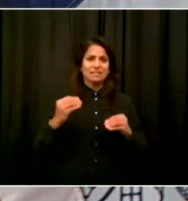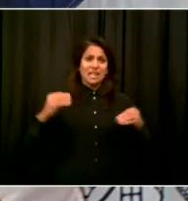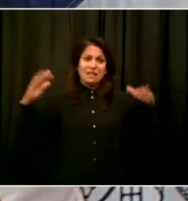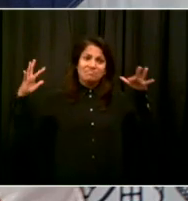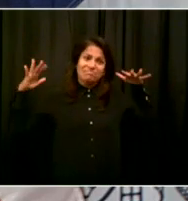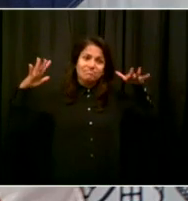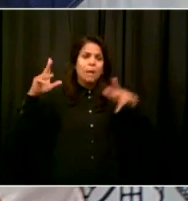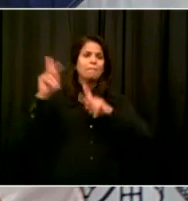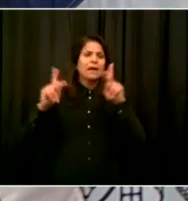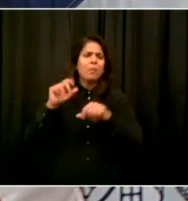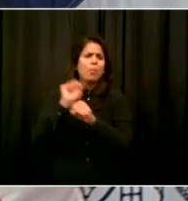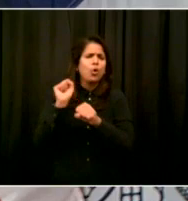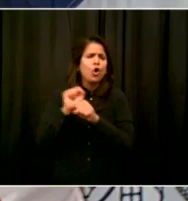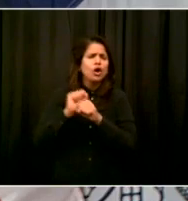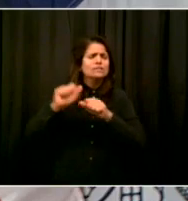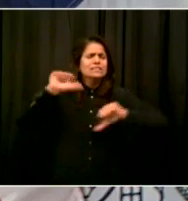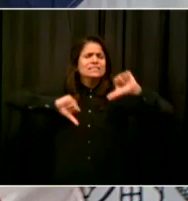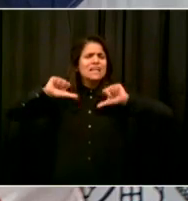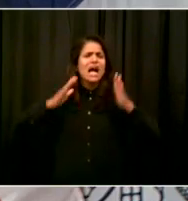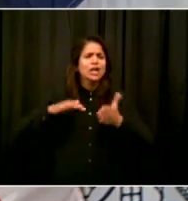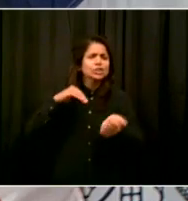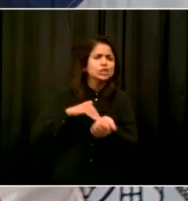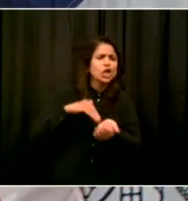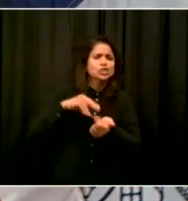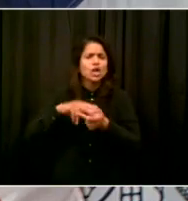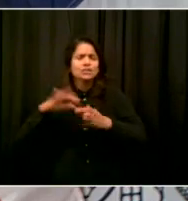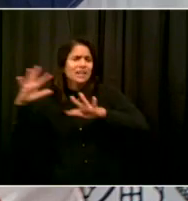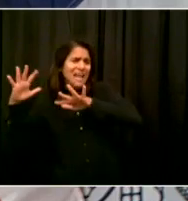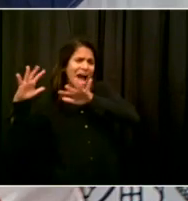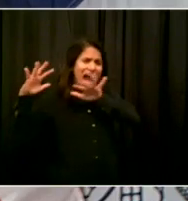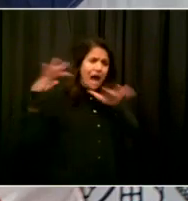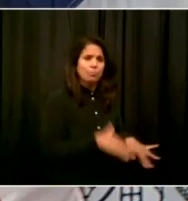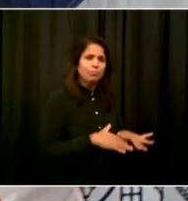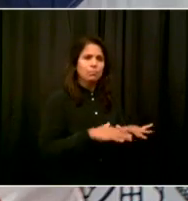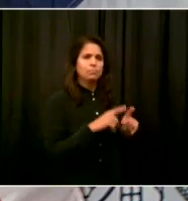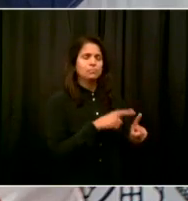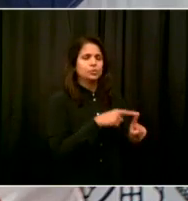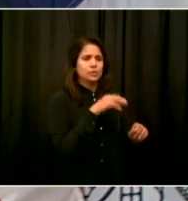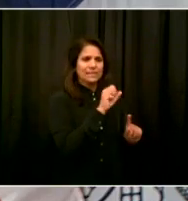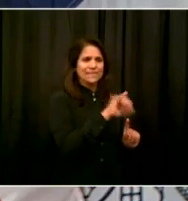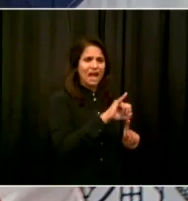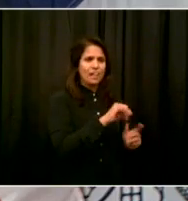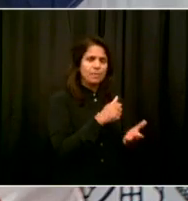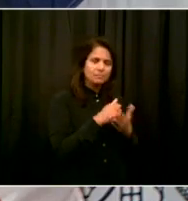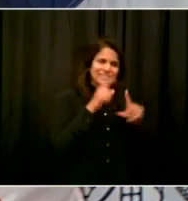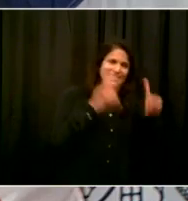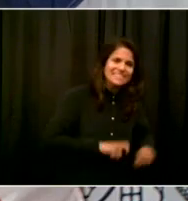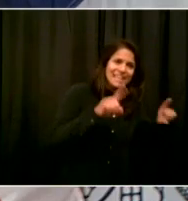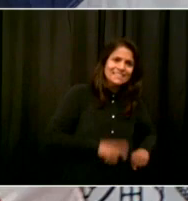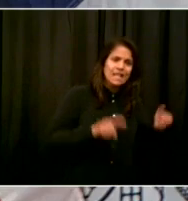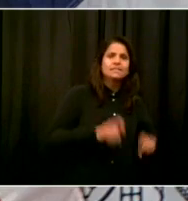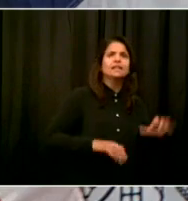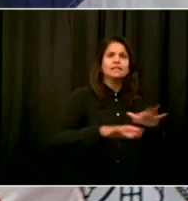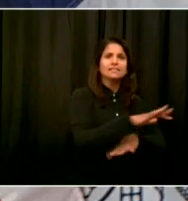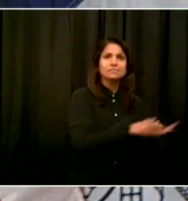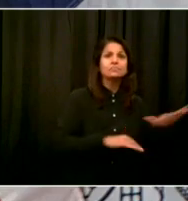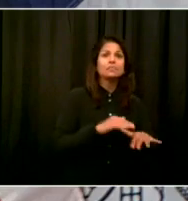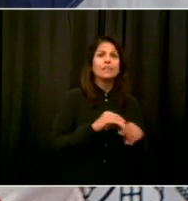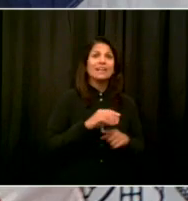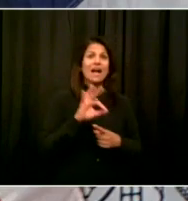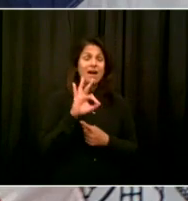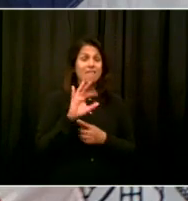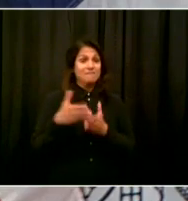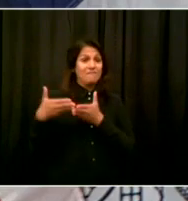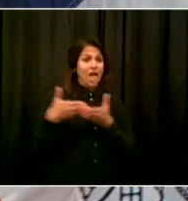And of course, it's Get Tested Tuesdays. We're going to encourage the maximum number of Staten Islanders to get tested. Here to talk to you about this